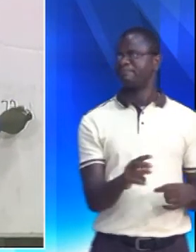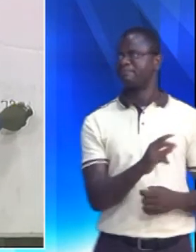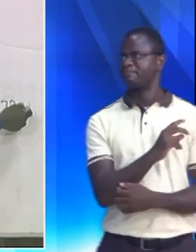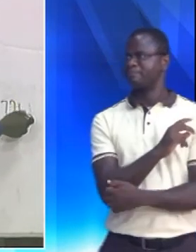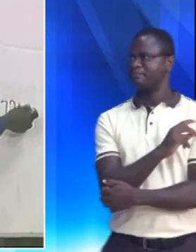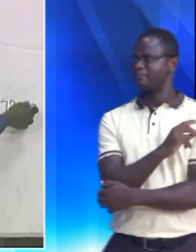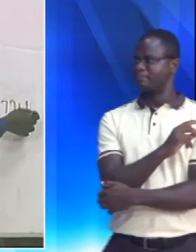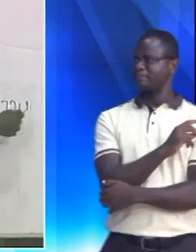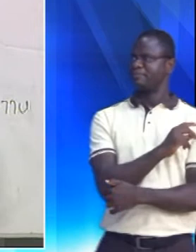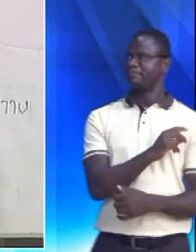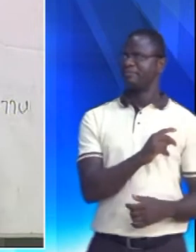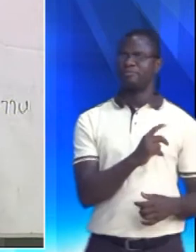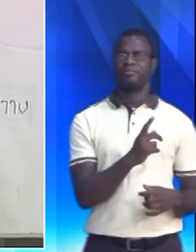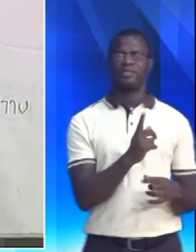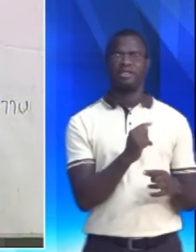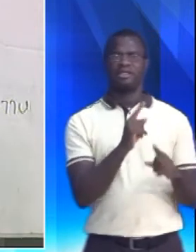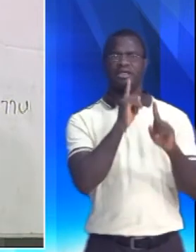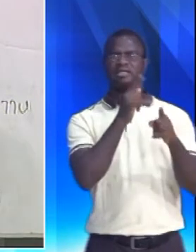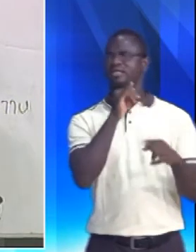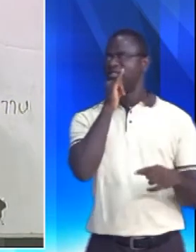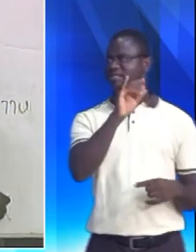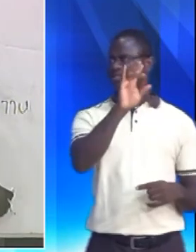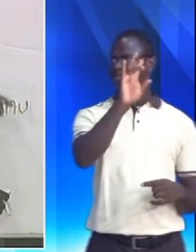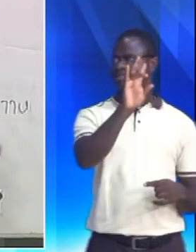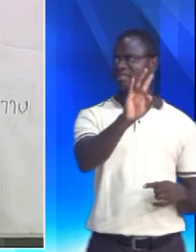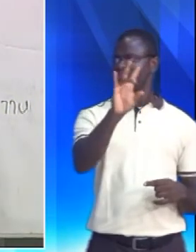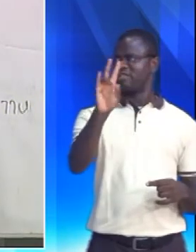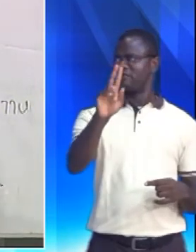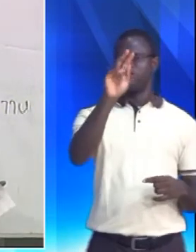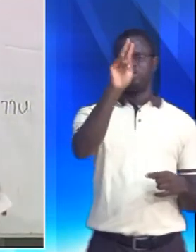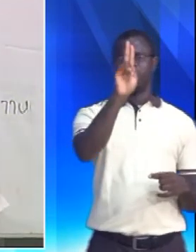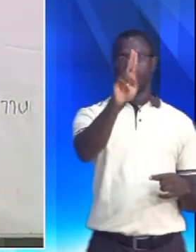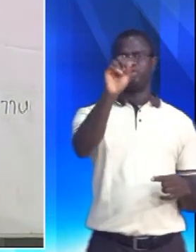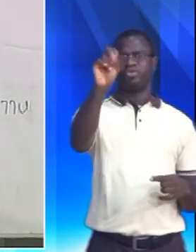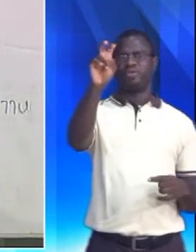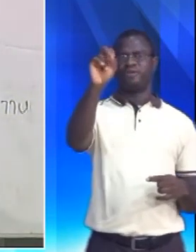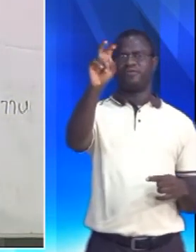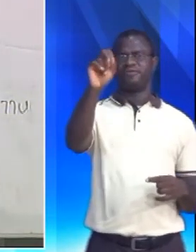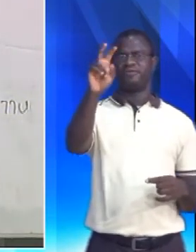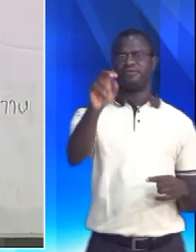77 u. Now, 5 plus 11.